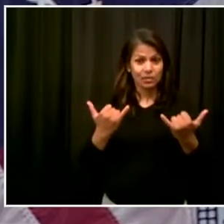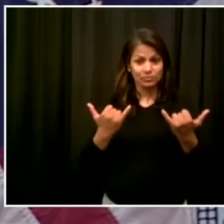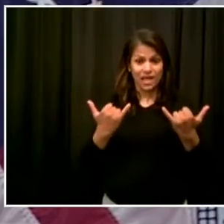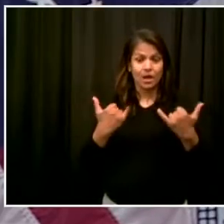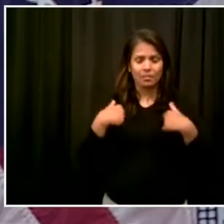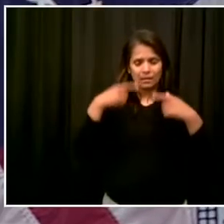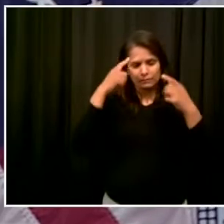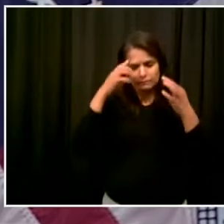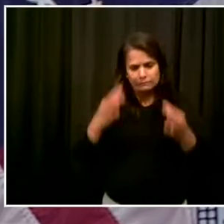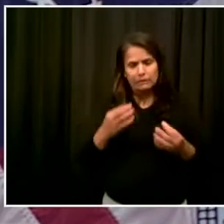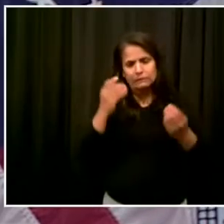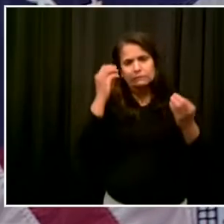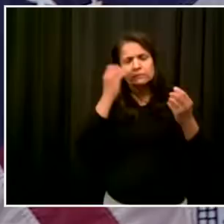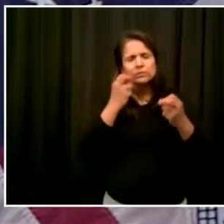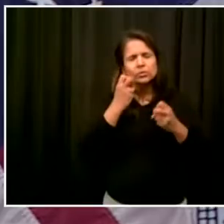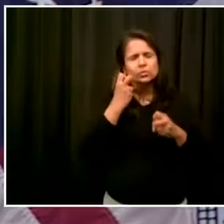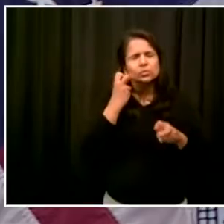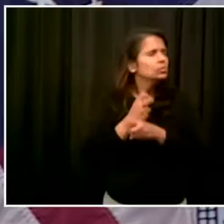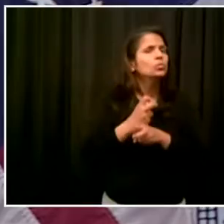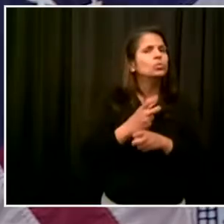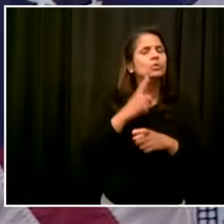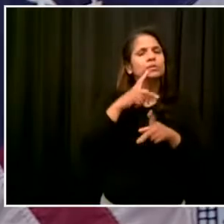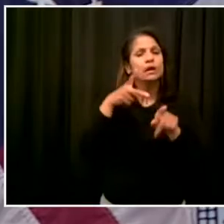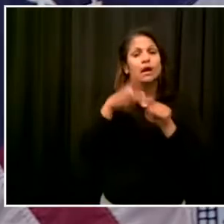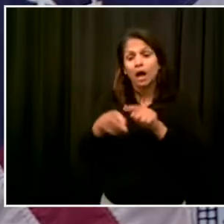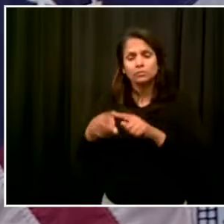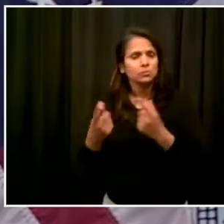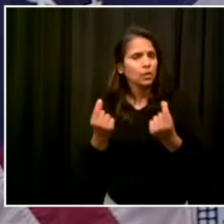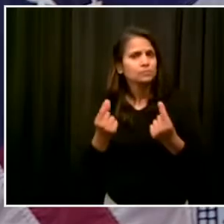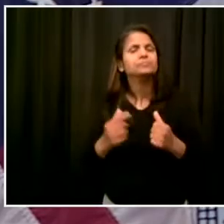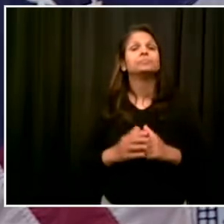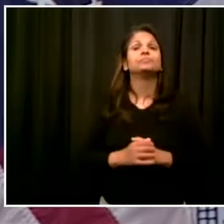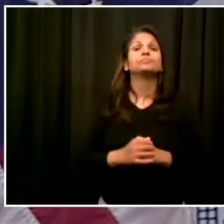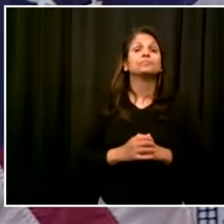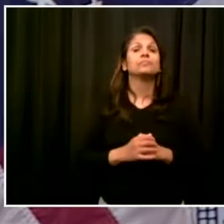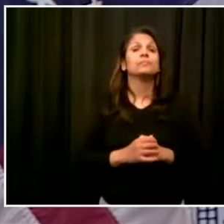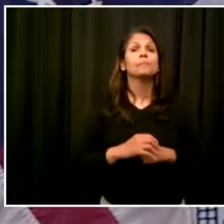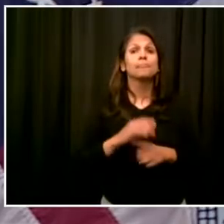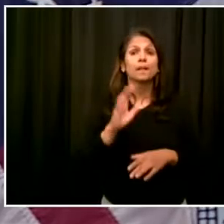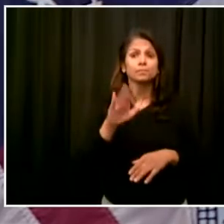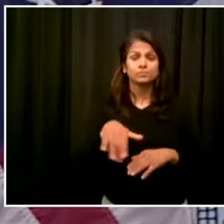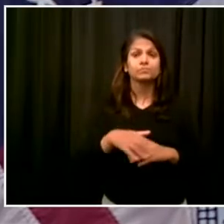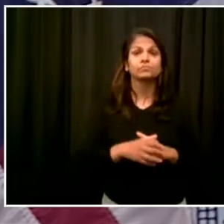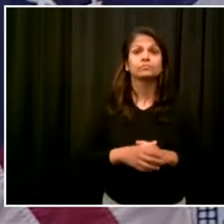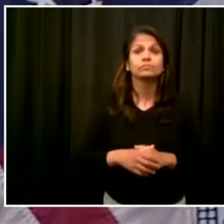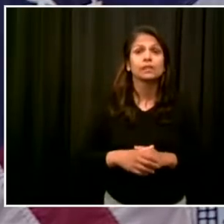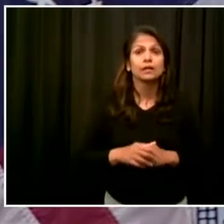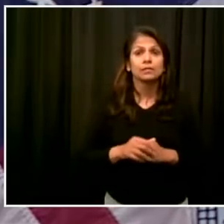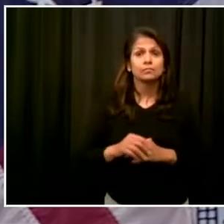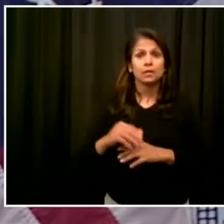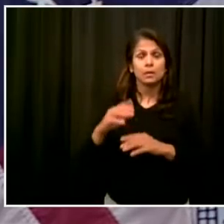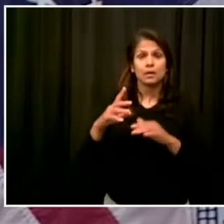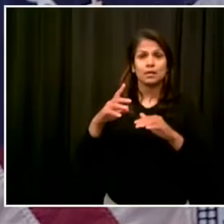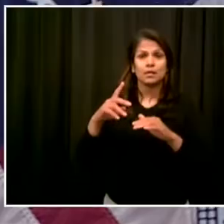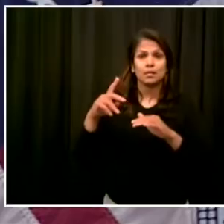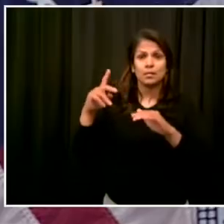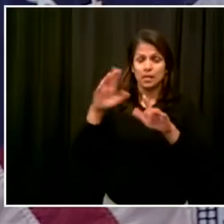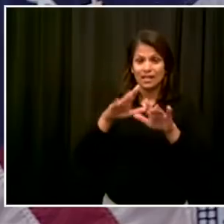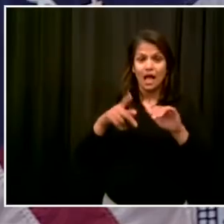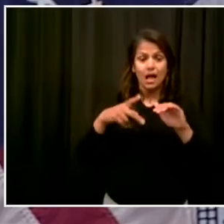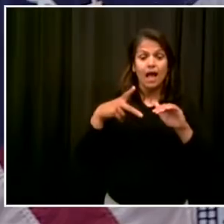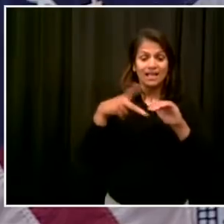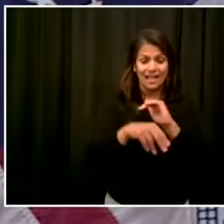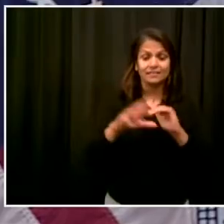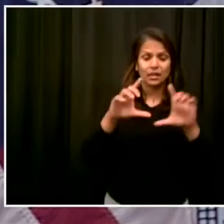that gets us part of the way, but it doesn't get us far enough. And here's a simple way to think about it. We had a proposal